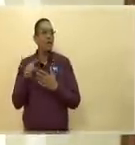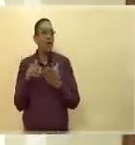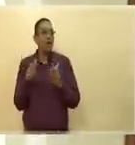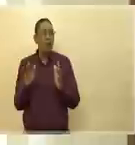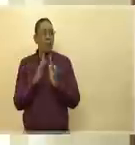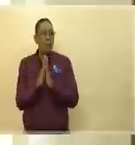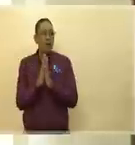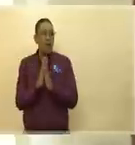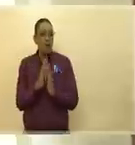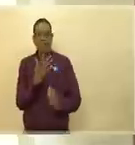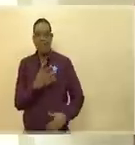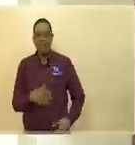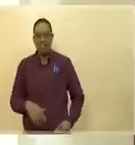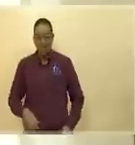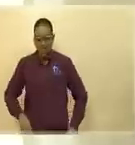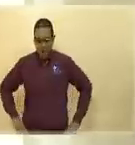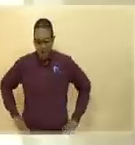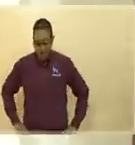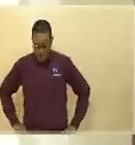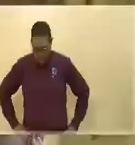prayer.